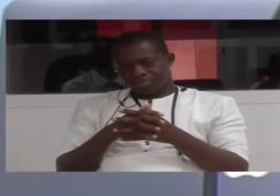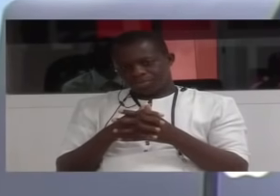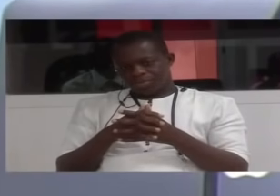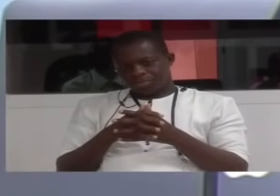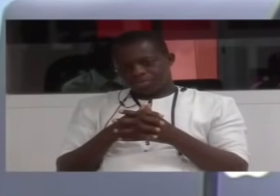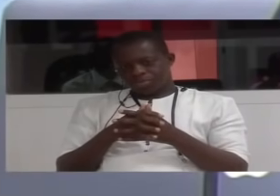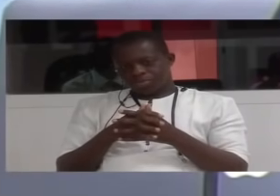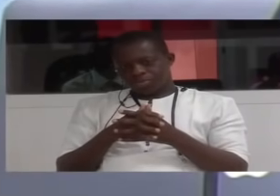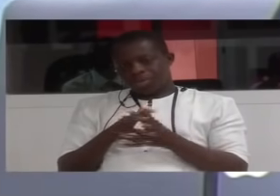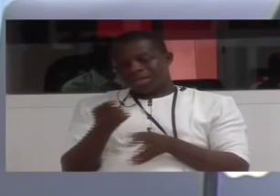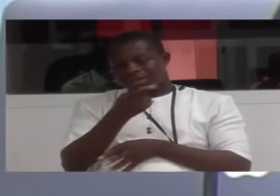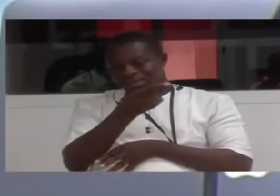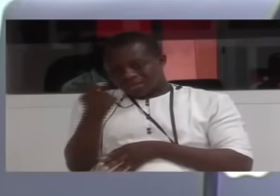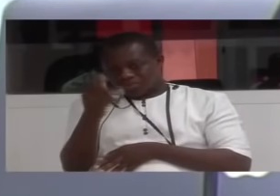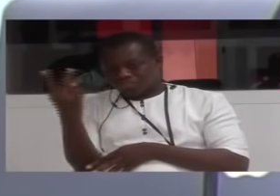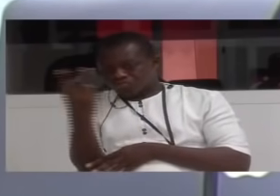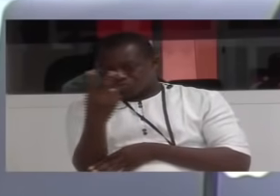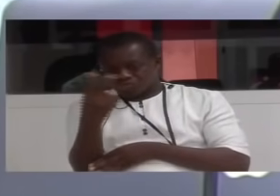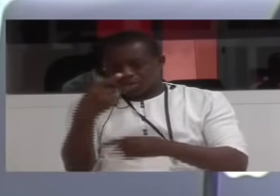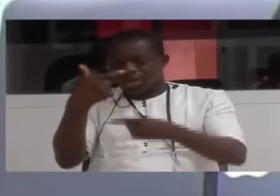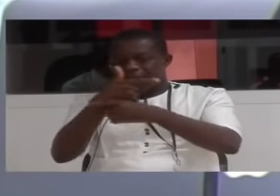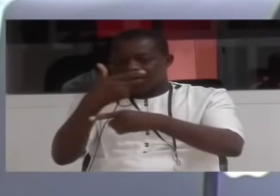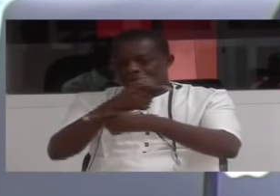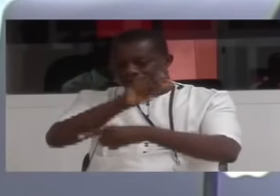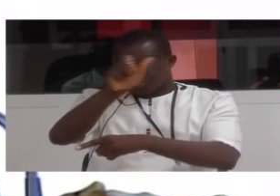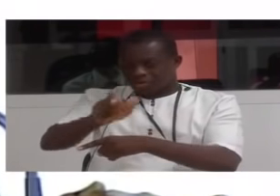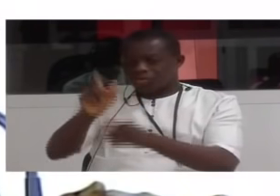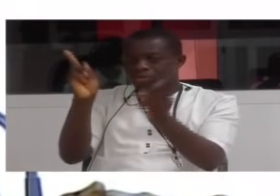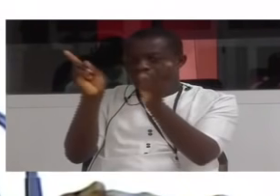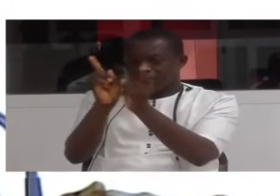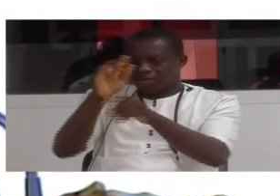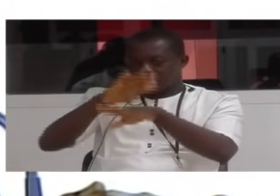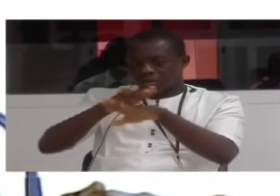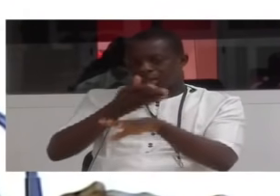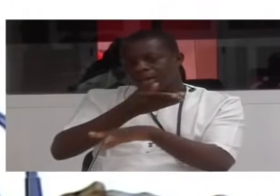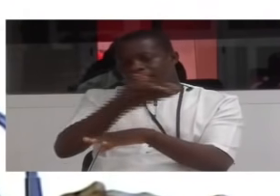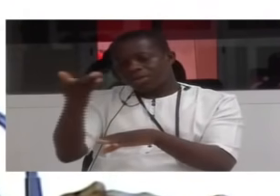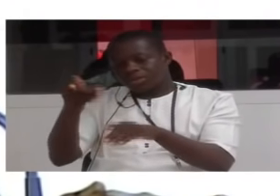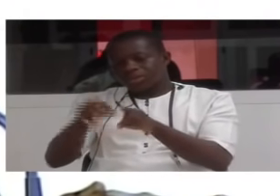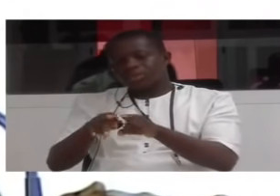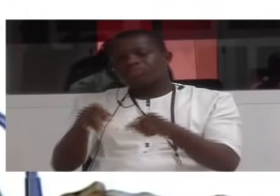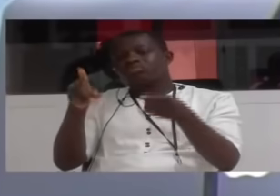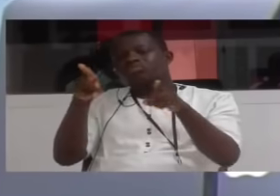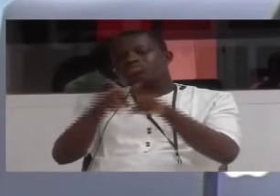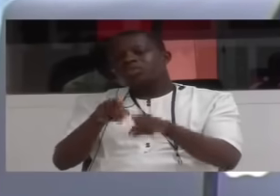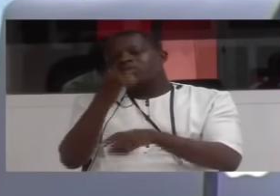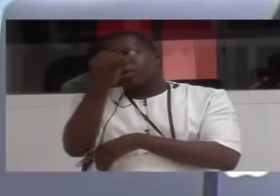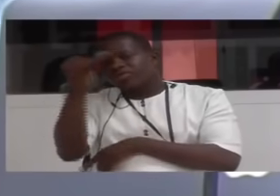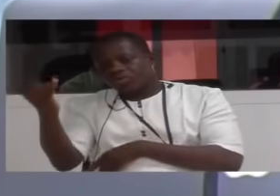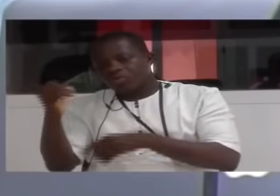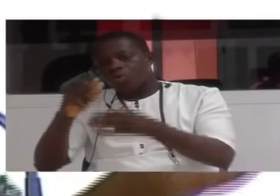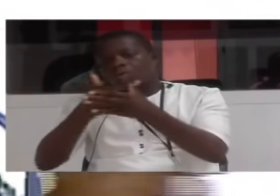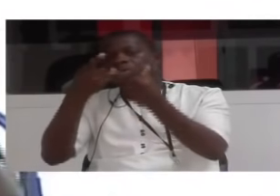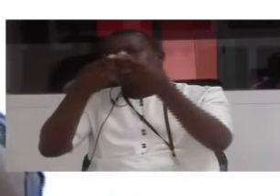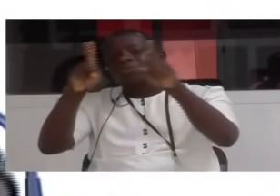This group, these two civilians that you met on this occasion, was it these two same two individuals or different? This